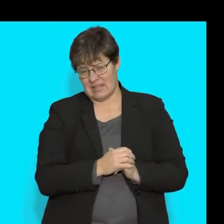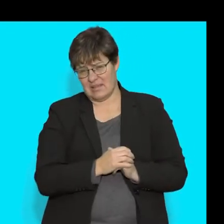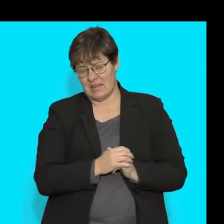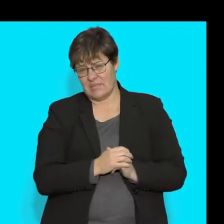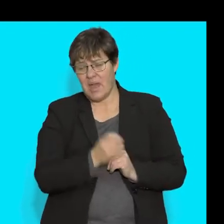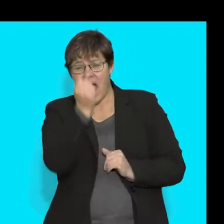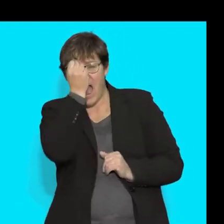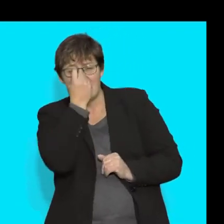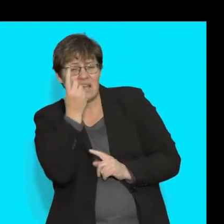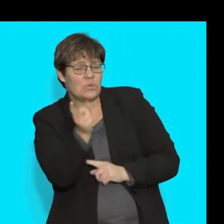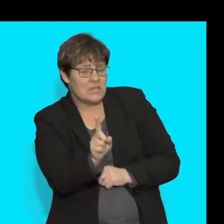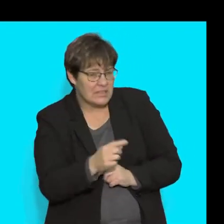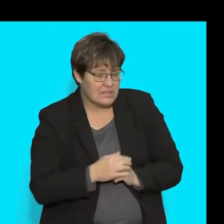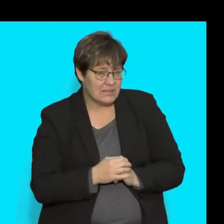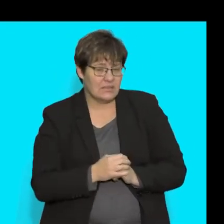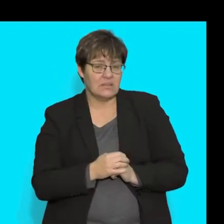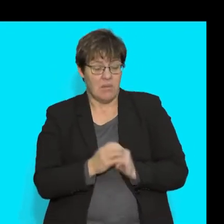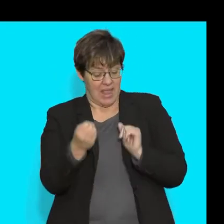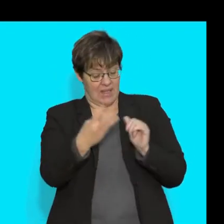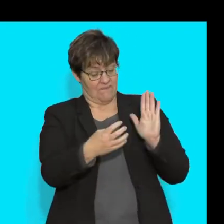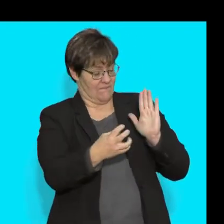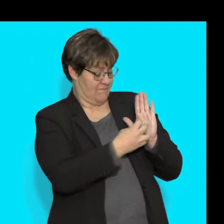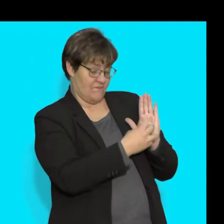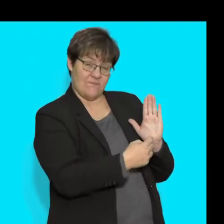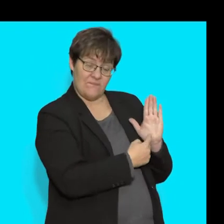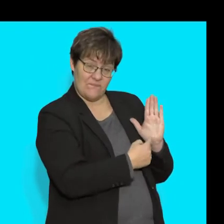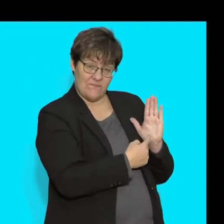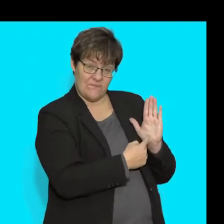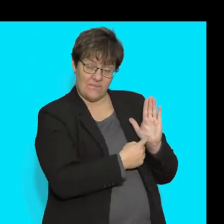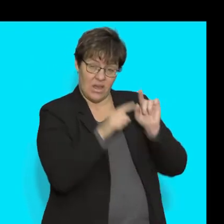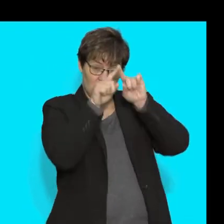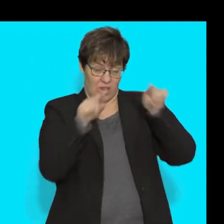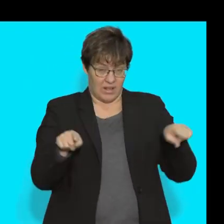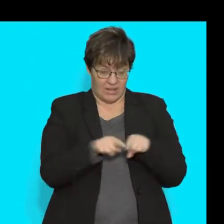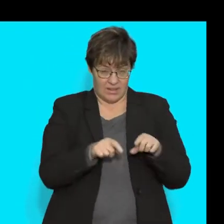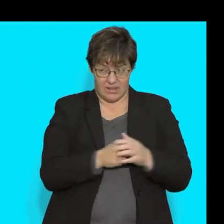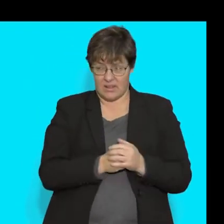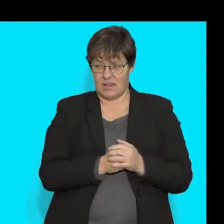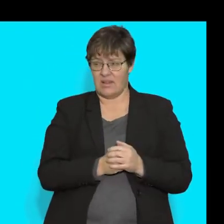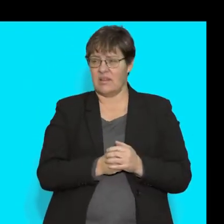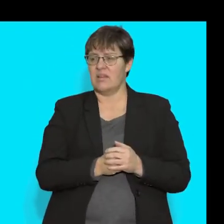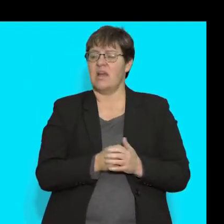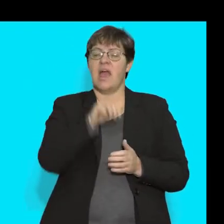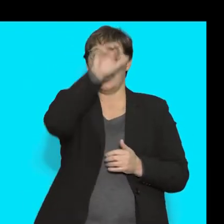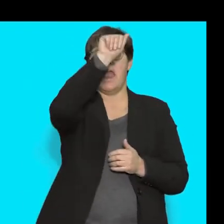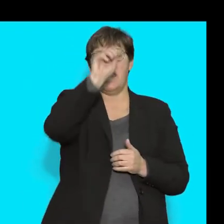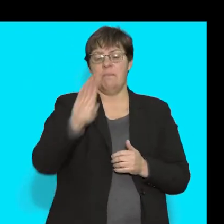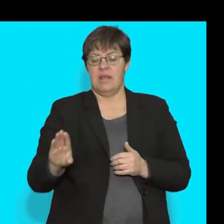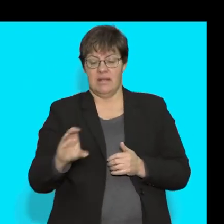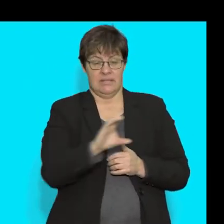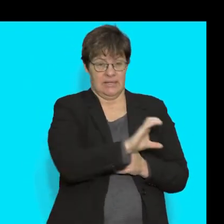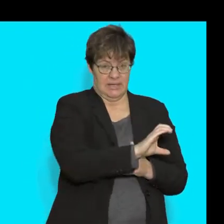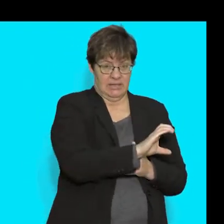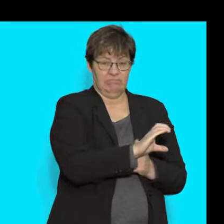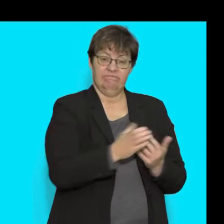make an example. If I give you that diagram, the triangle, right? And then that's A, that's